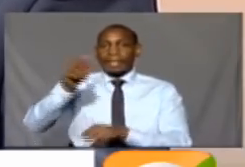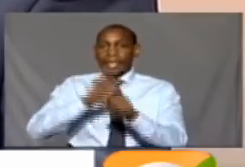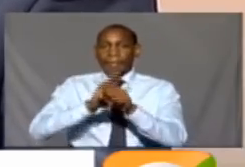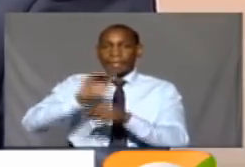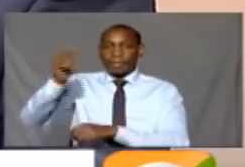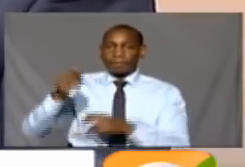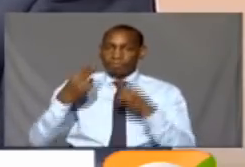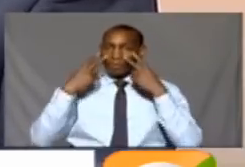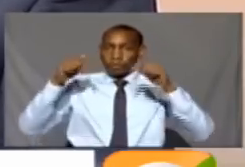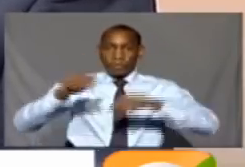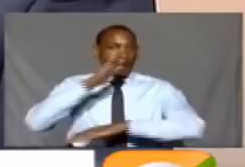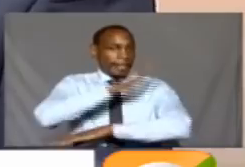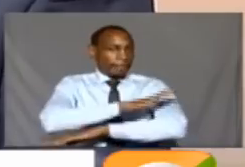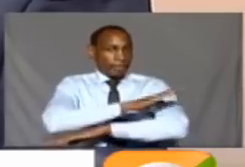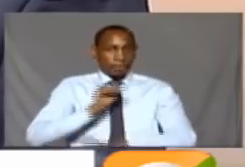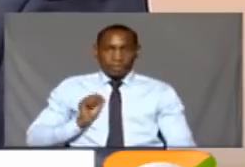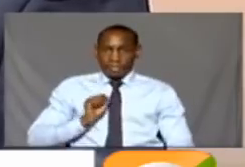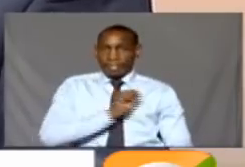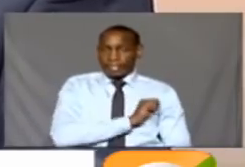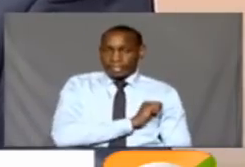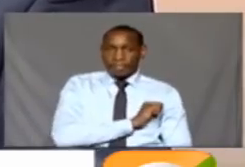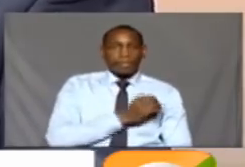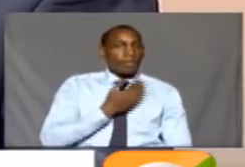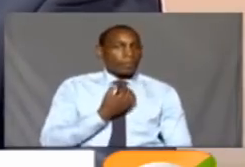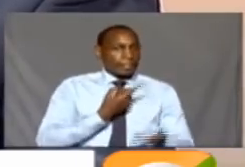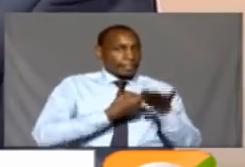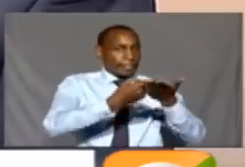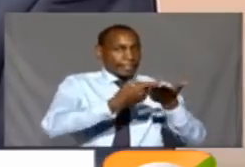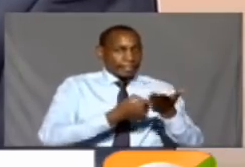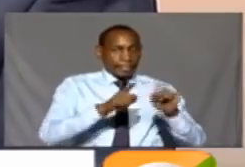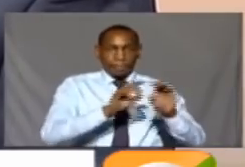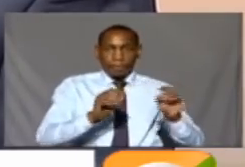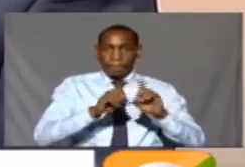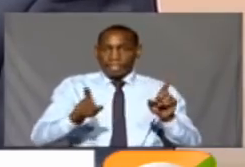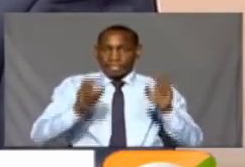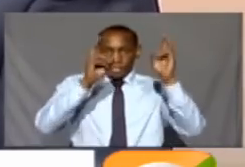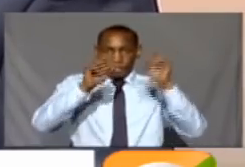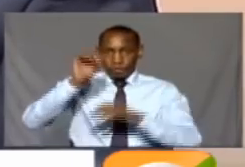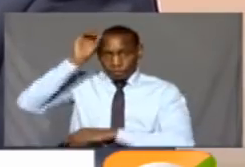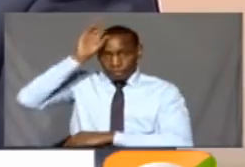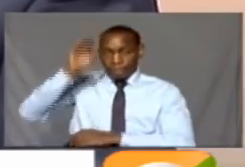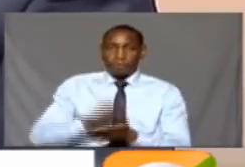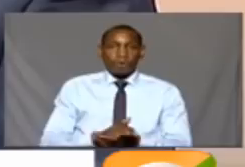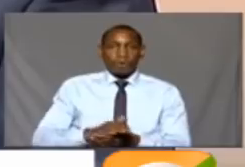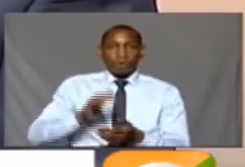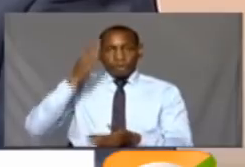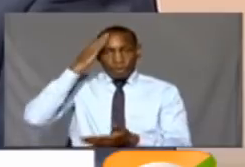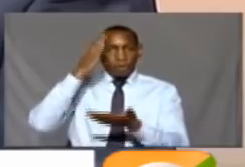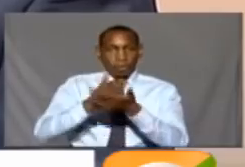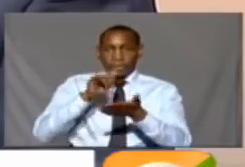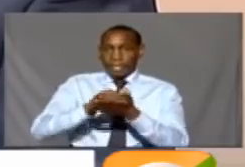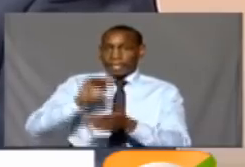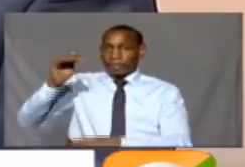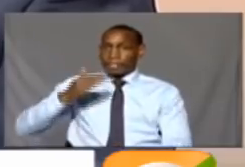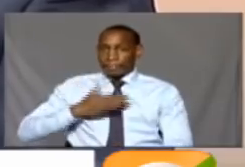this afternoon in the Senate, I don't want to delve into that, but we are dealing with issues of Kiambu. I know for a fact that my county is also